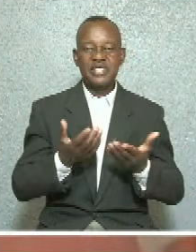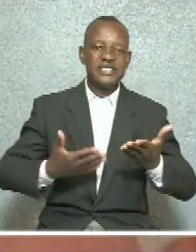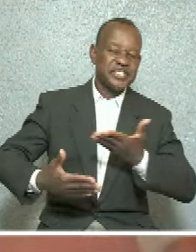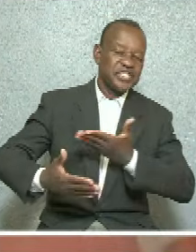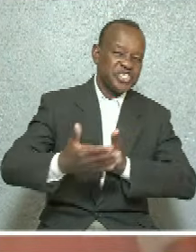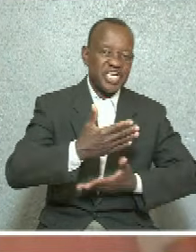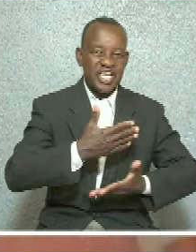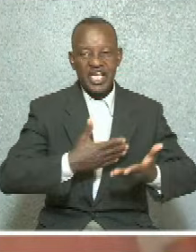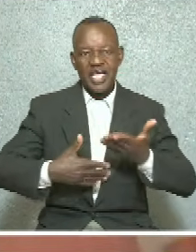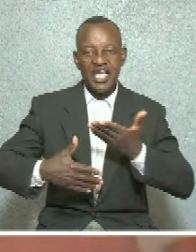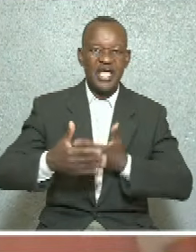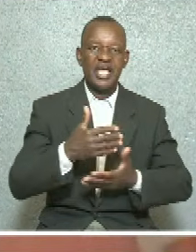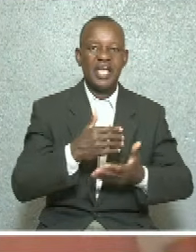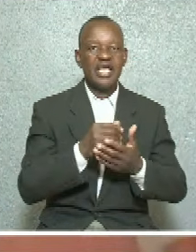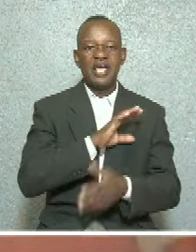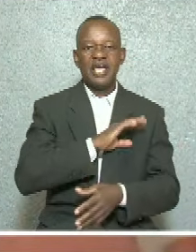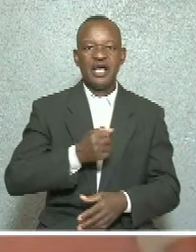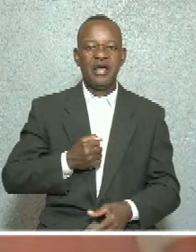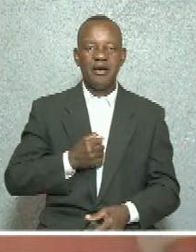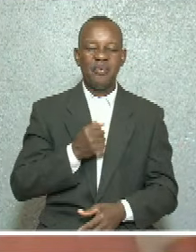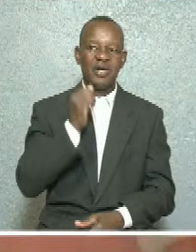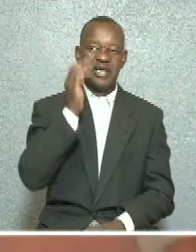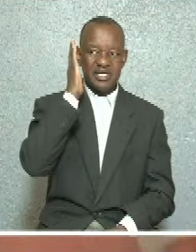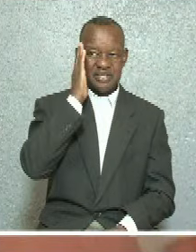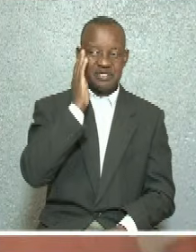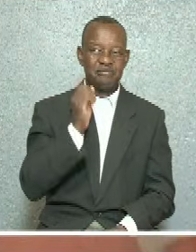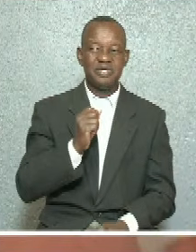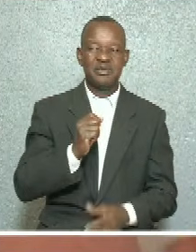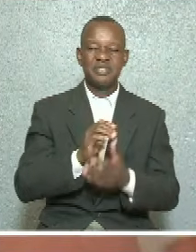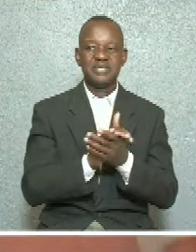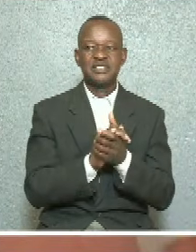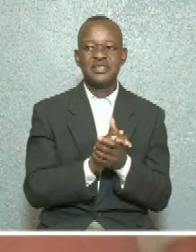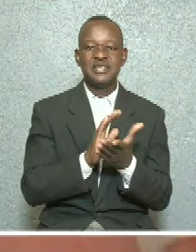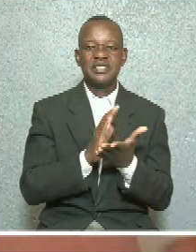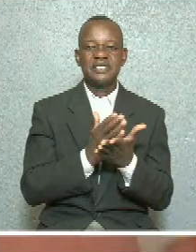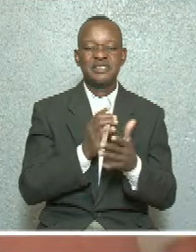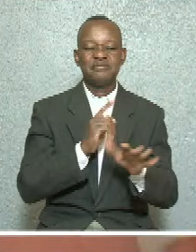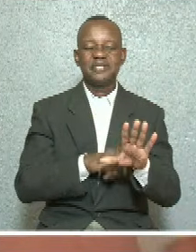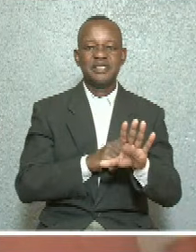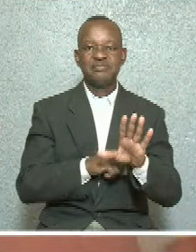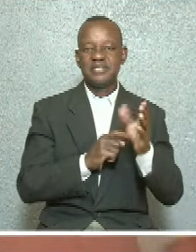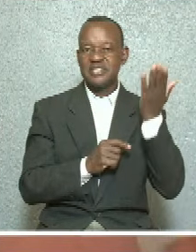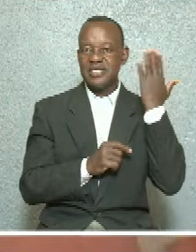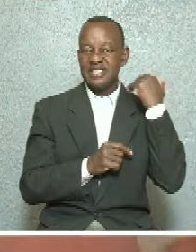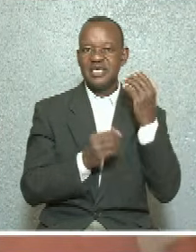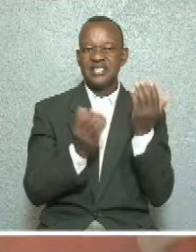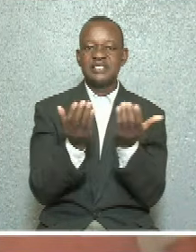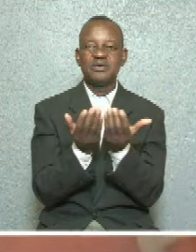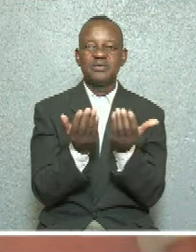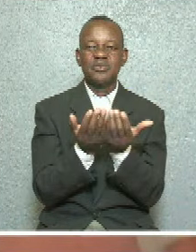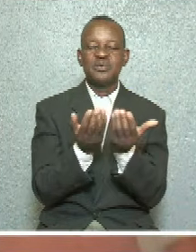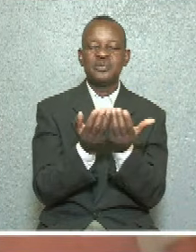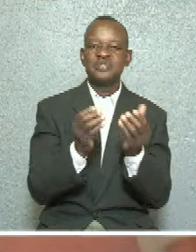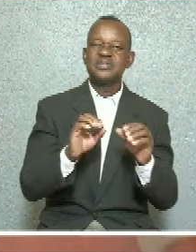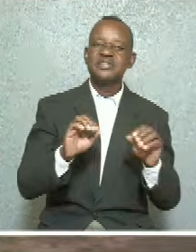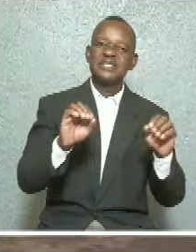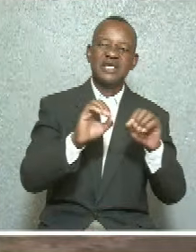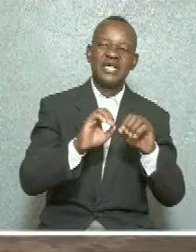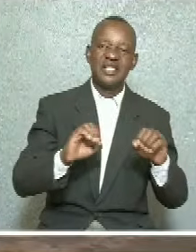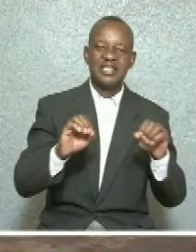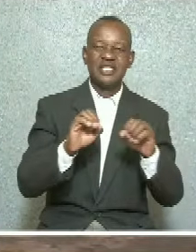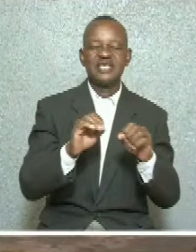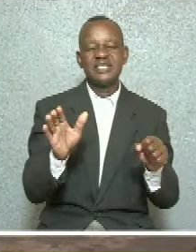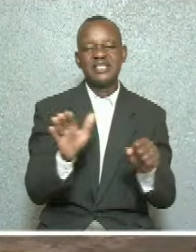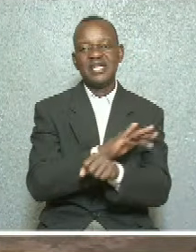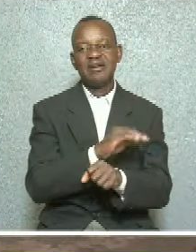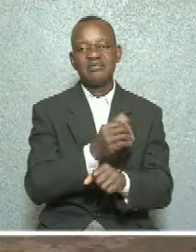experience the world in a way that is not necessarily available to everybody that's here? can we offer sports